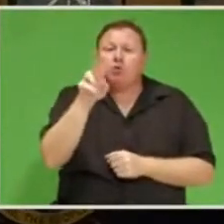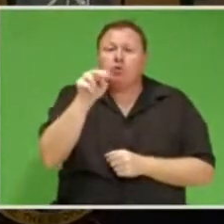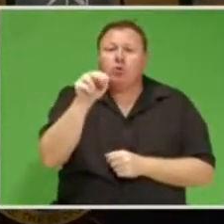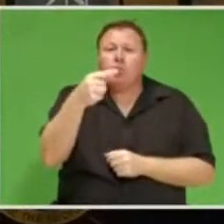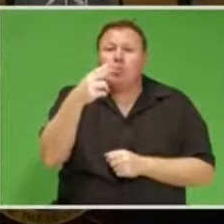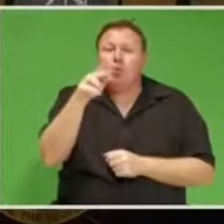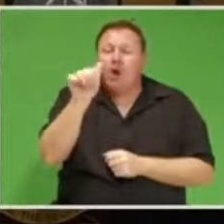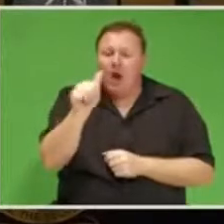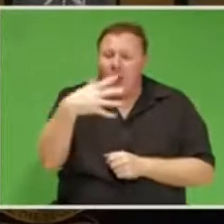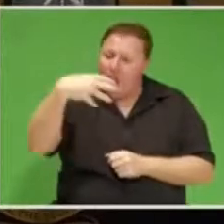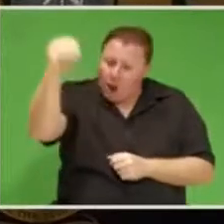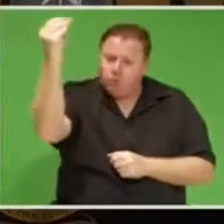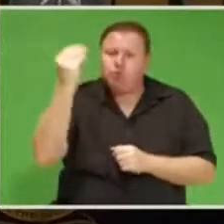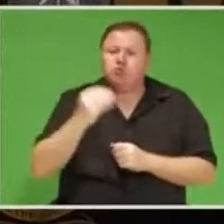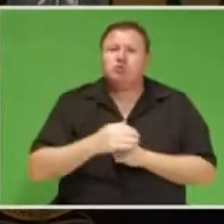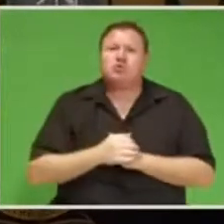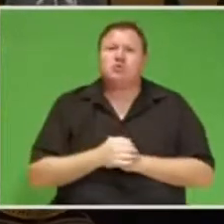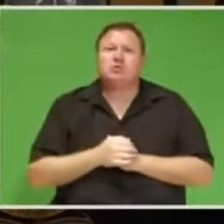House.